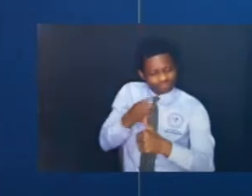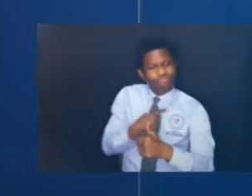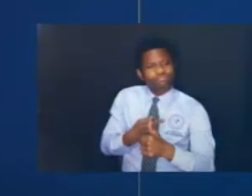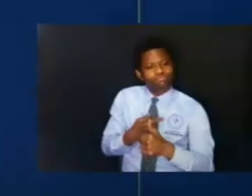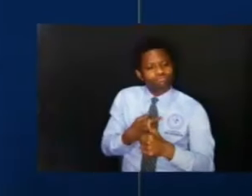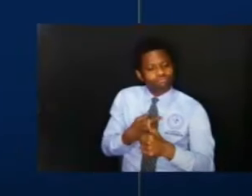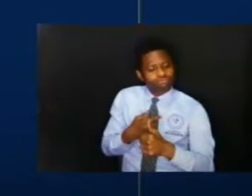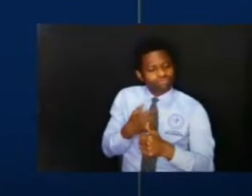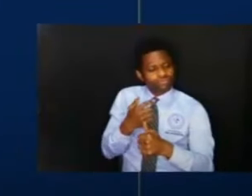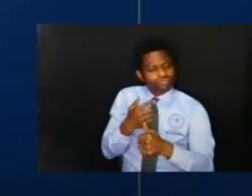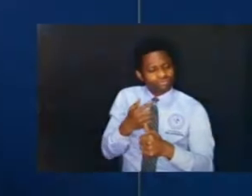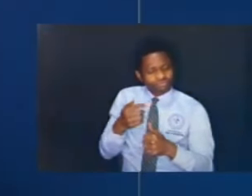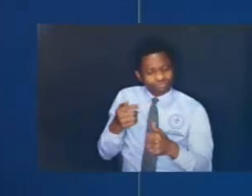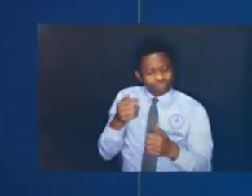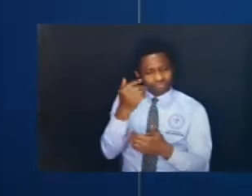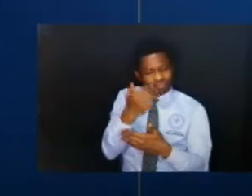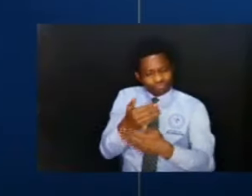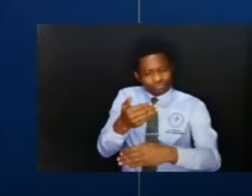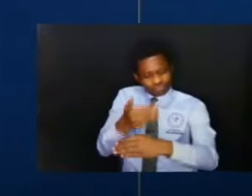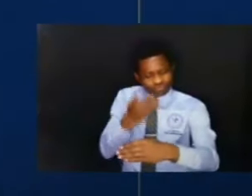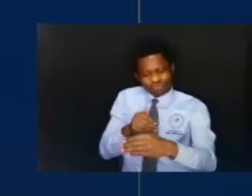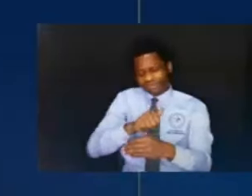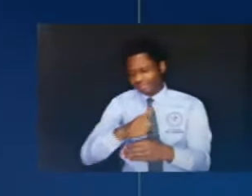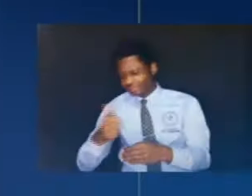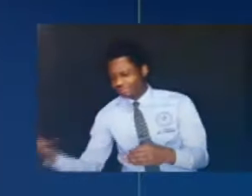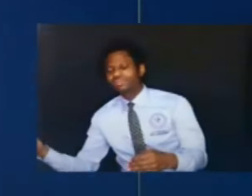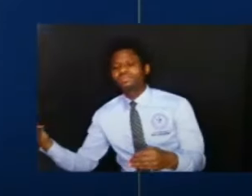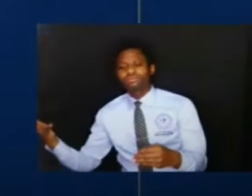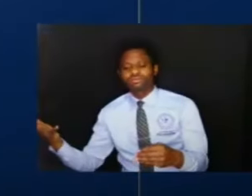before anything else.